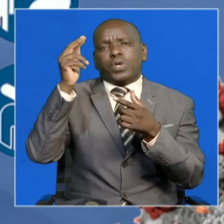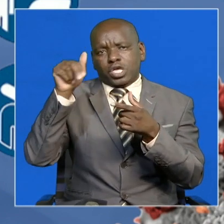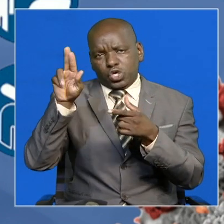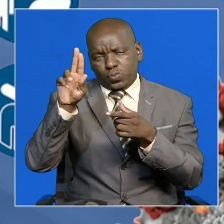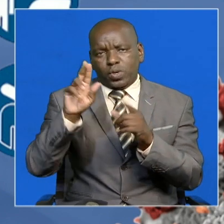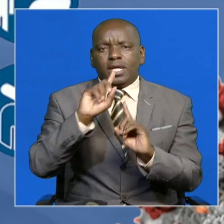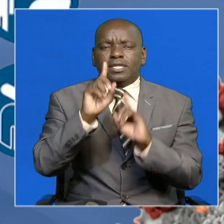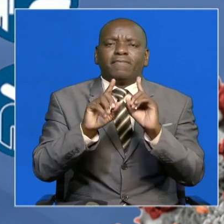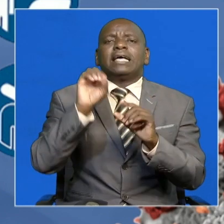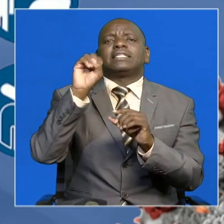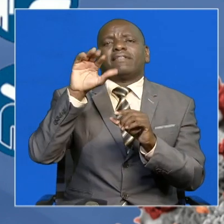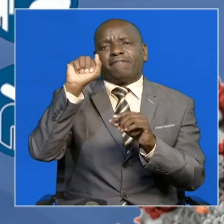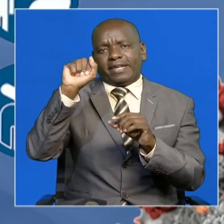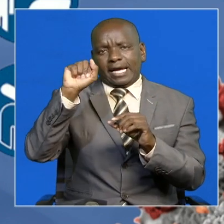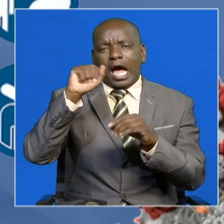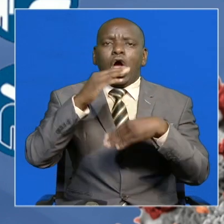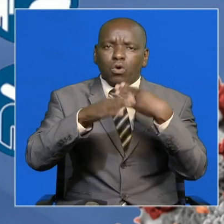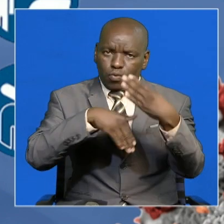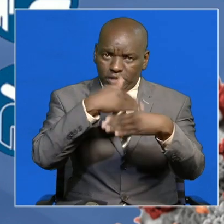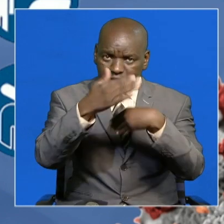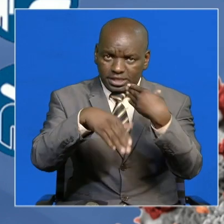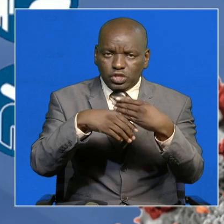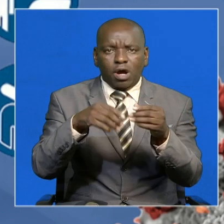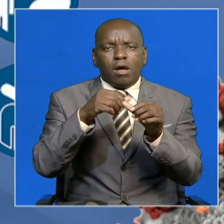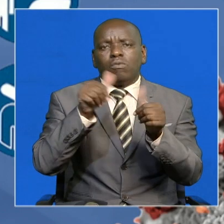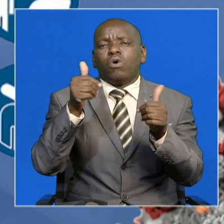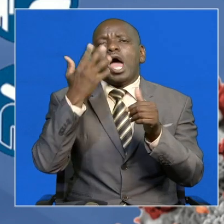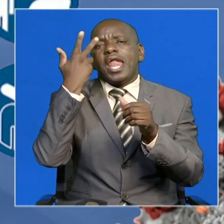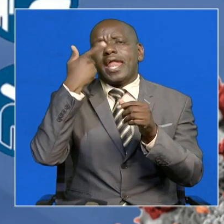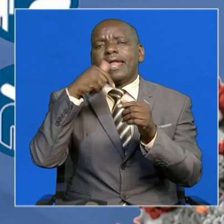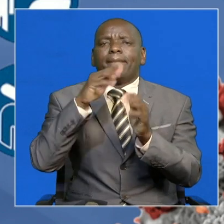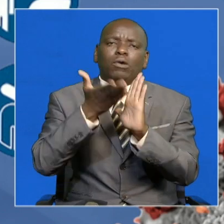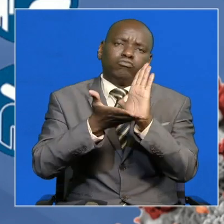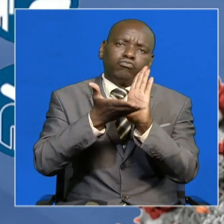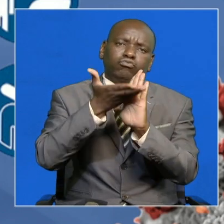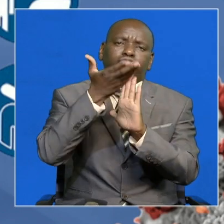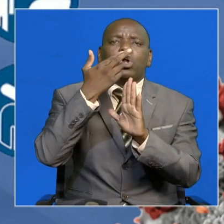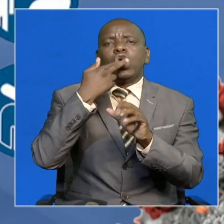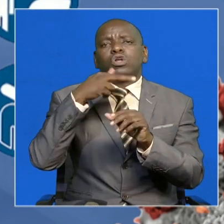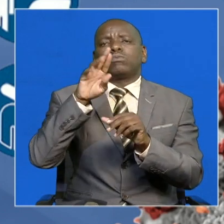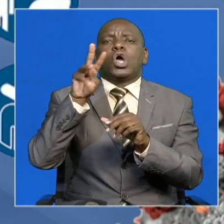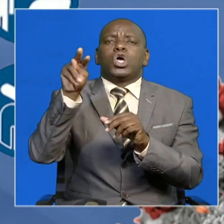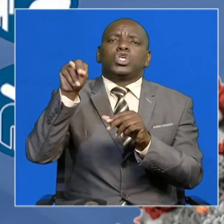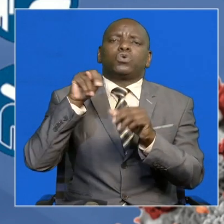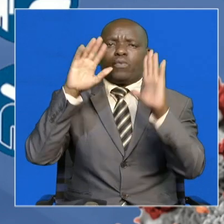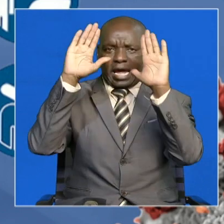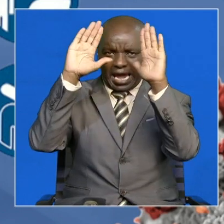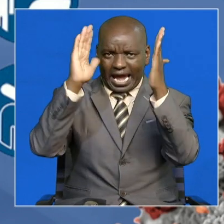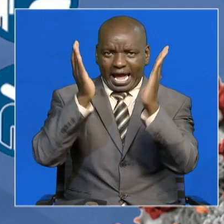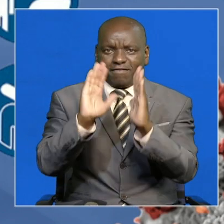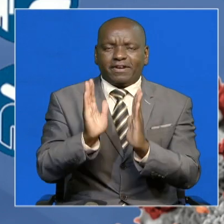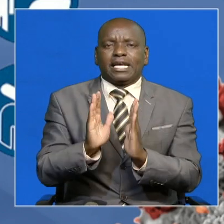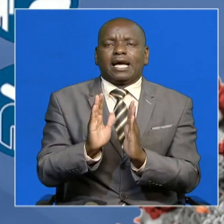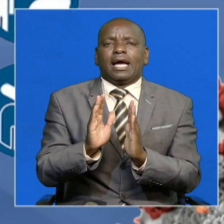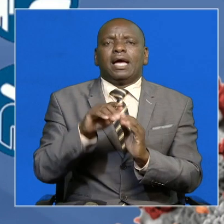regions. South Africa continued to account for the highest number of recorded new cases in the Africa